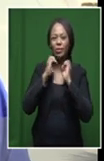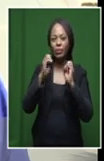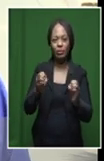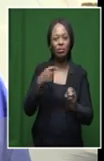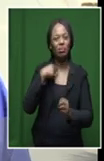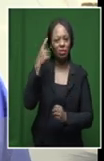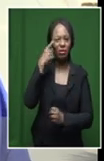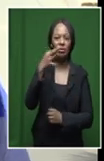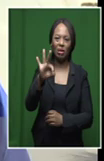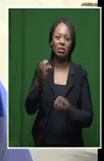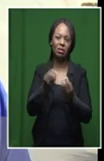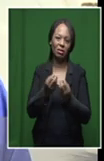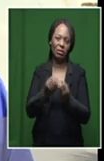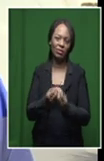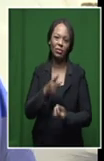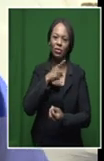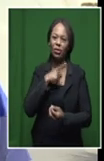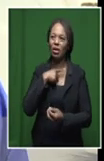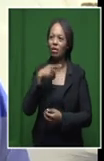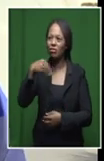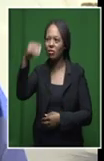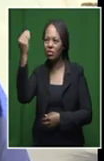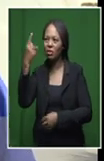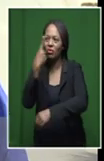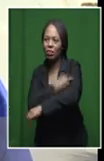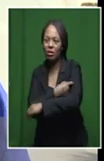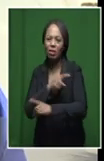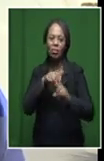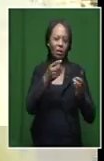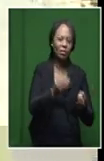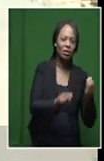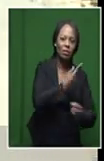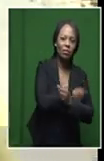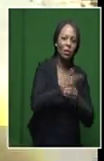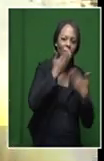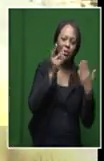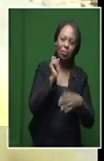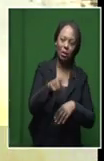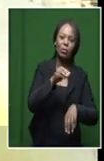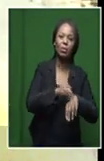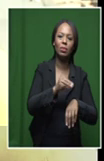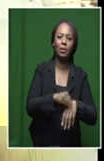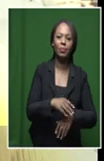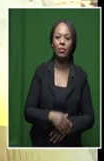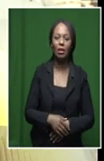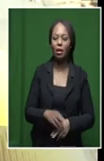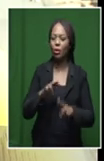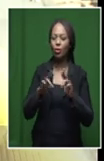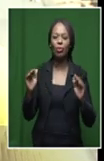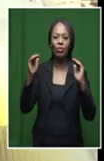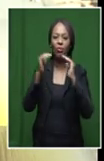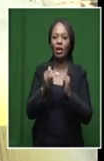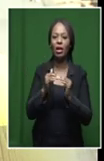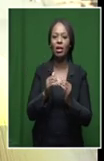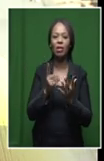Because vaccinate abantu abadala abantwana banga-vaccinate futhi inkinga. No, it's not fair ukuthi bahambe